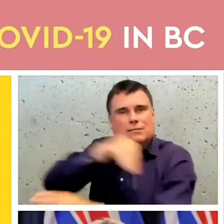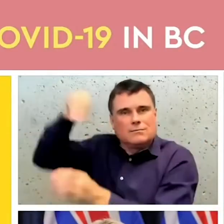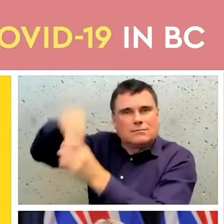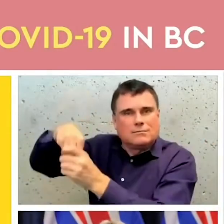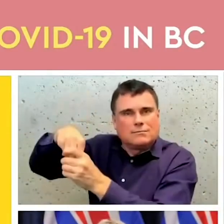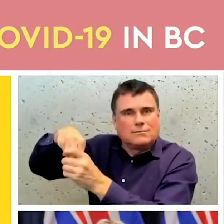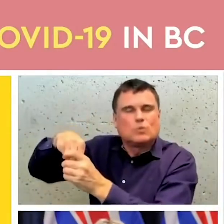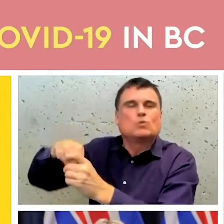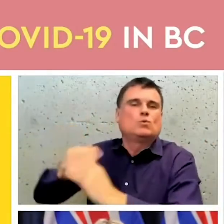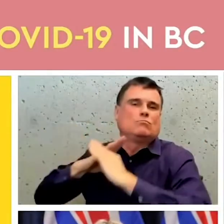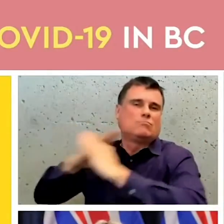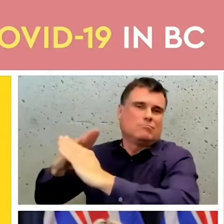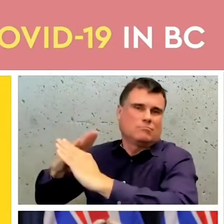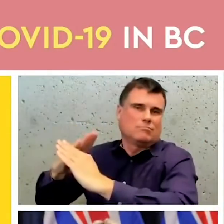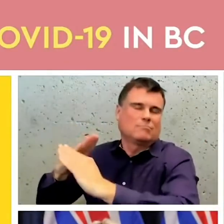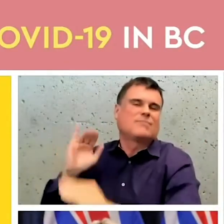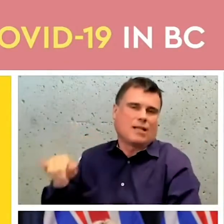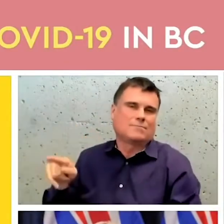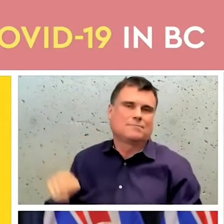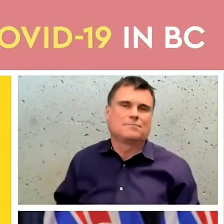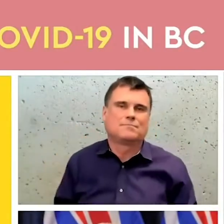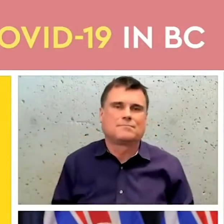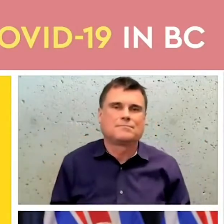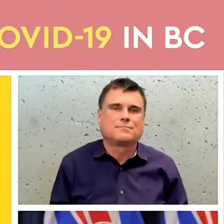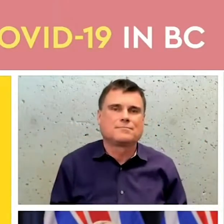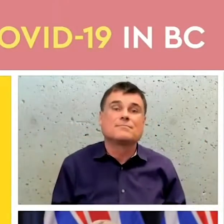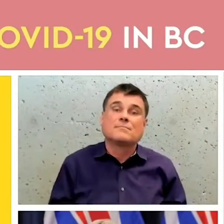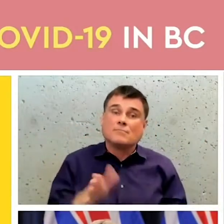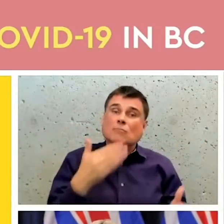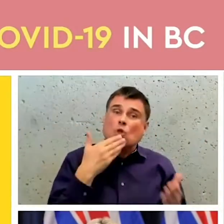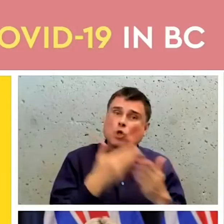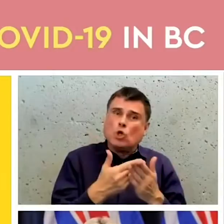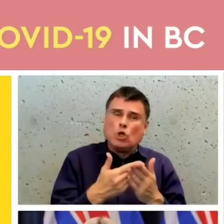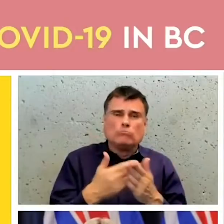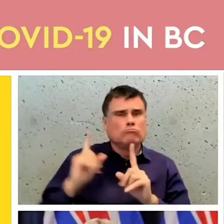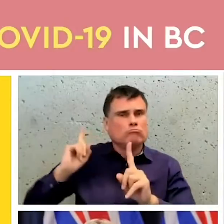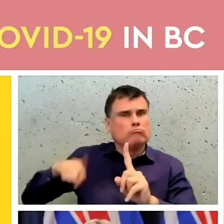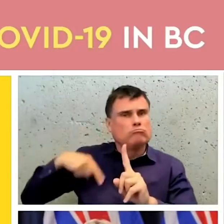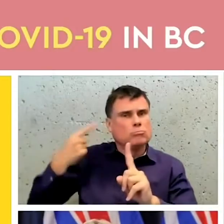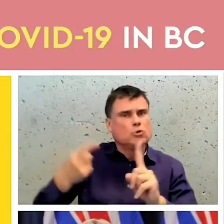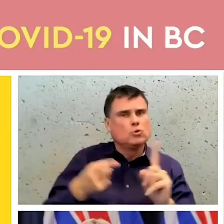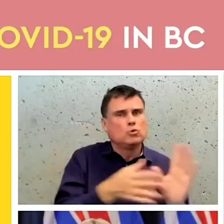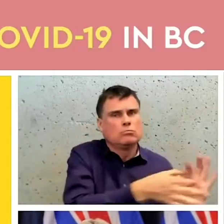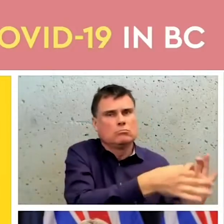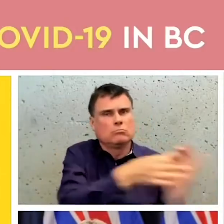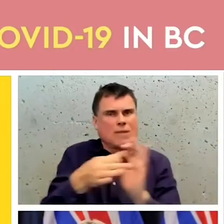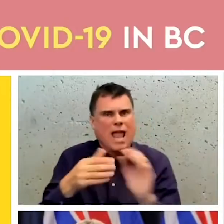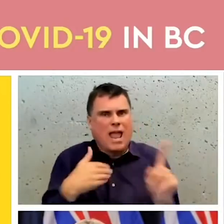that we now have another tool that we can use to protect children from